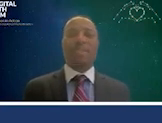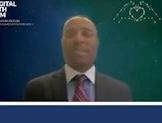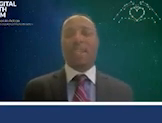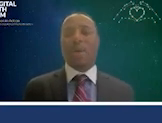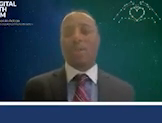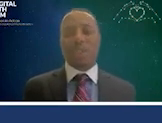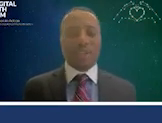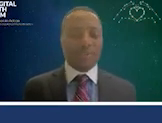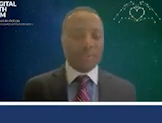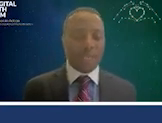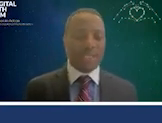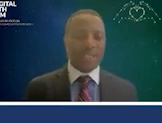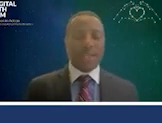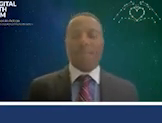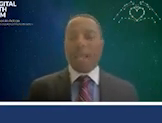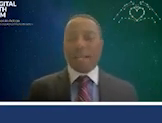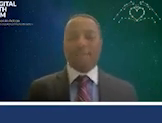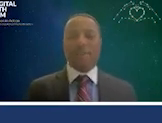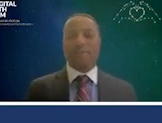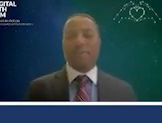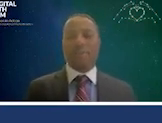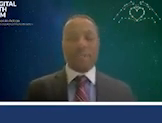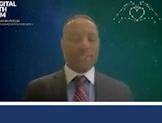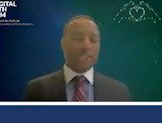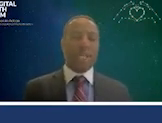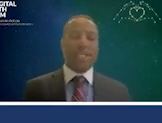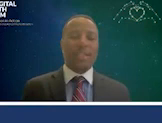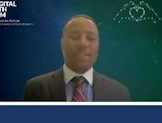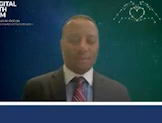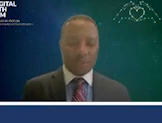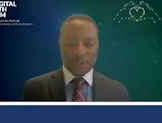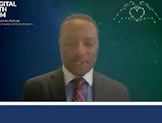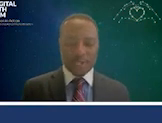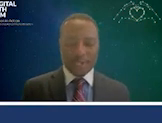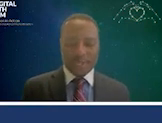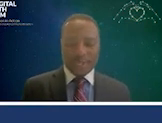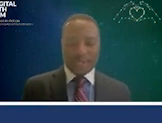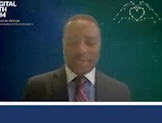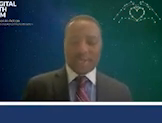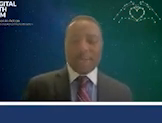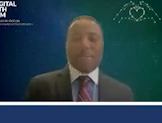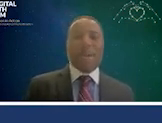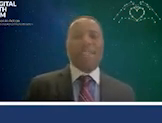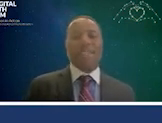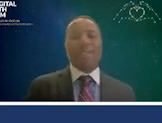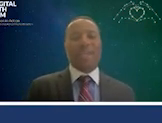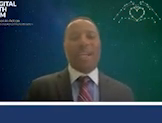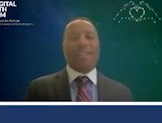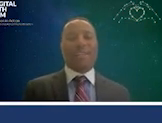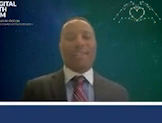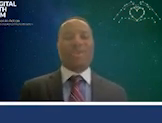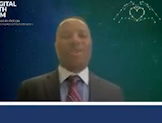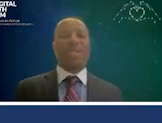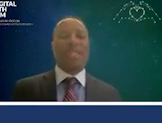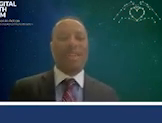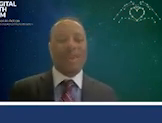seen since the launch of this platform since July the 1st. And so stepping back to look at